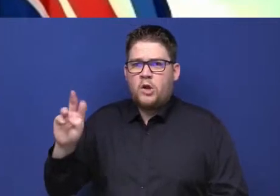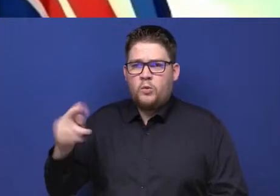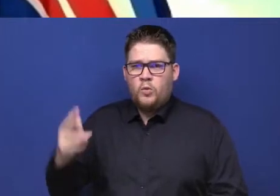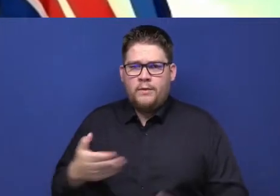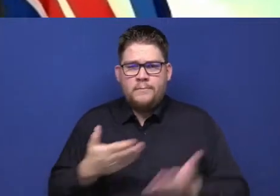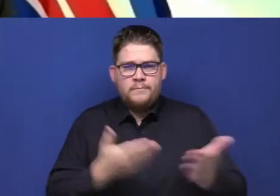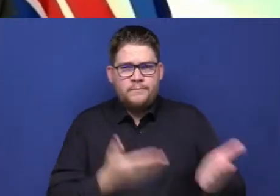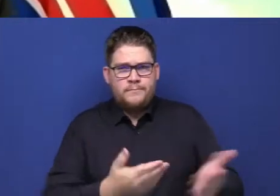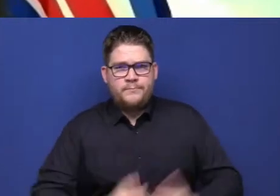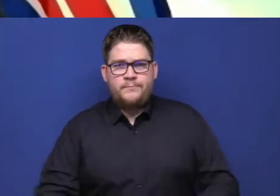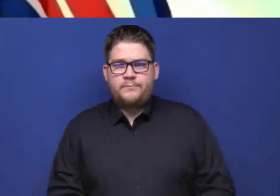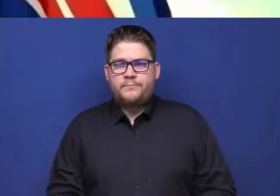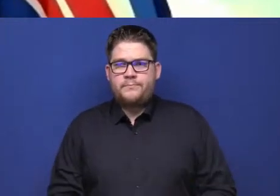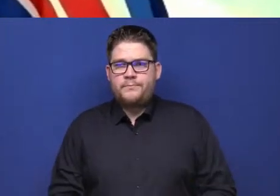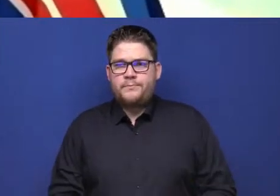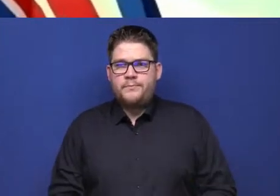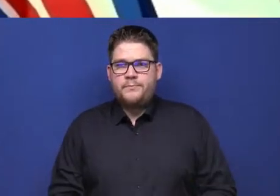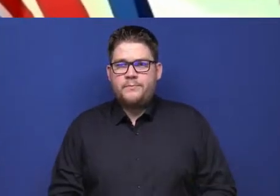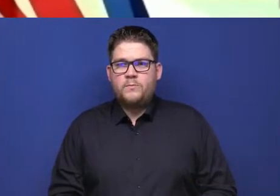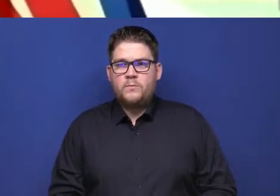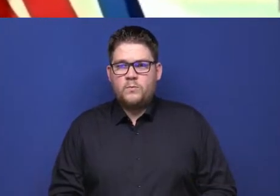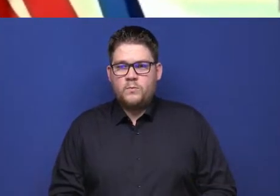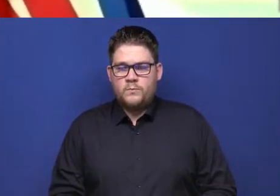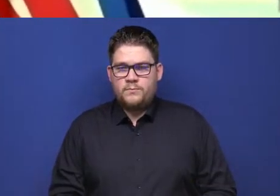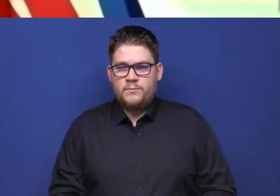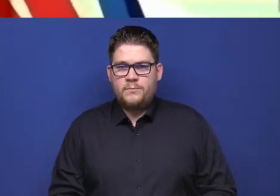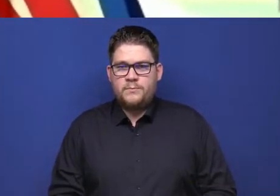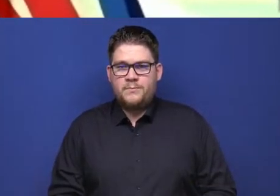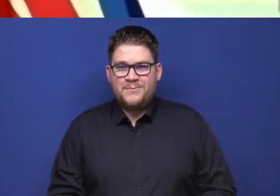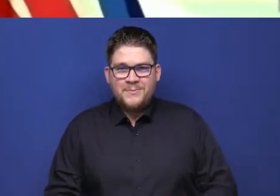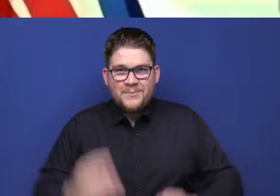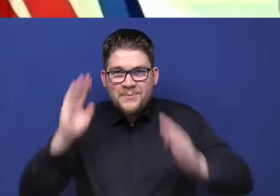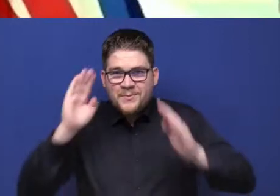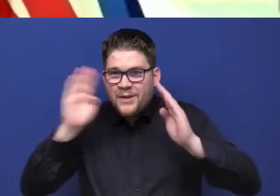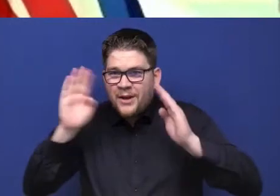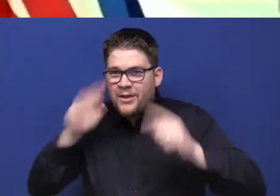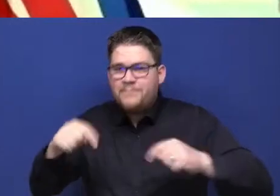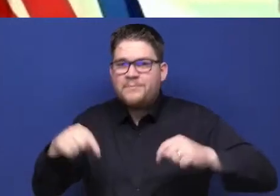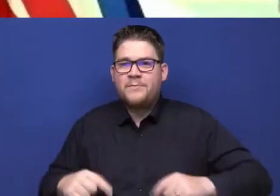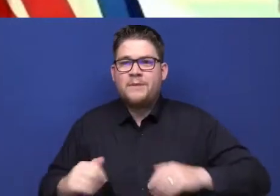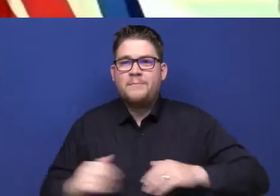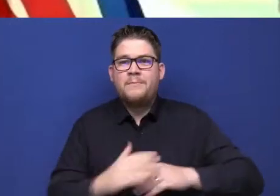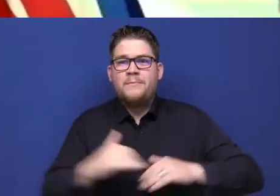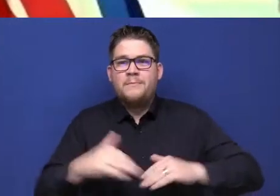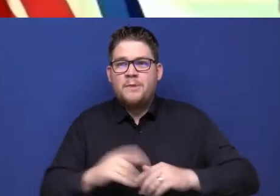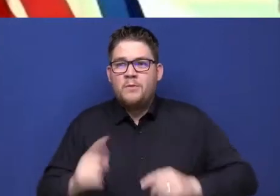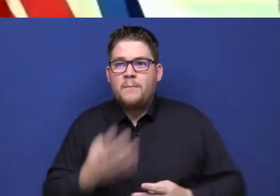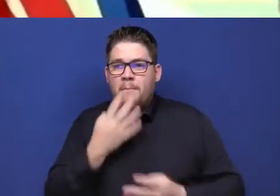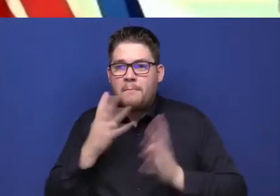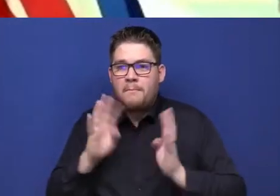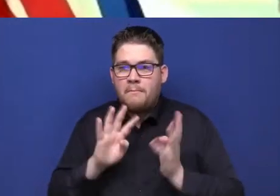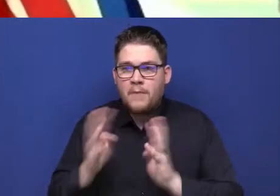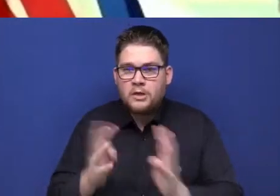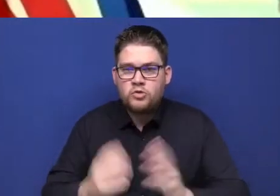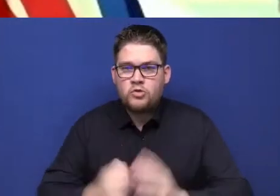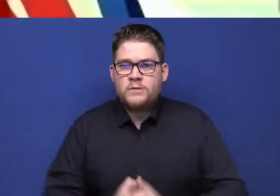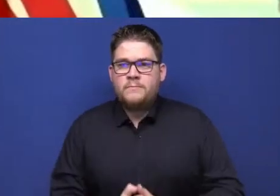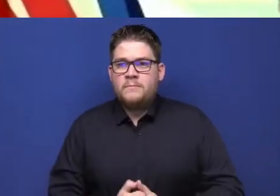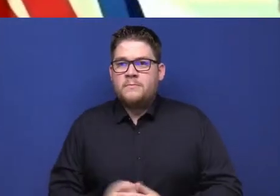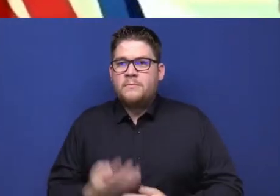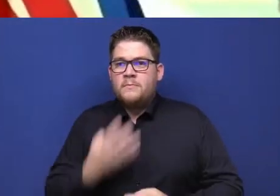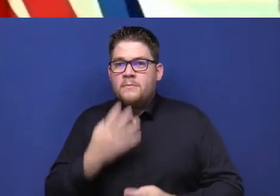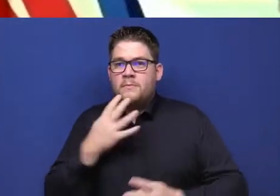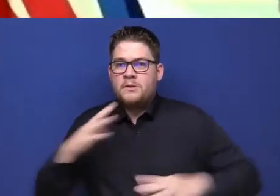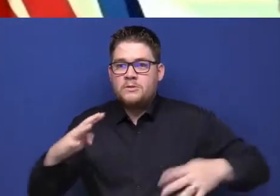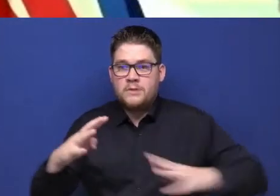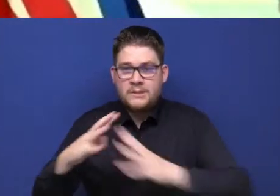and hello, everyone. I'm speaking with you from the traditional territory of the Musqueam, Tsleil-Waututh, and Squamish peoples. As has already been said, I'm